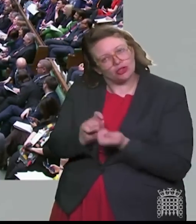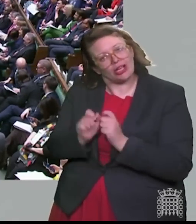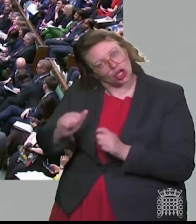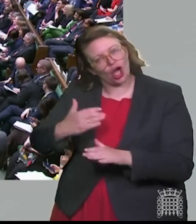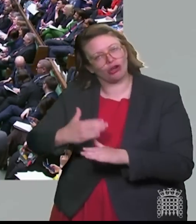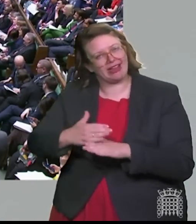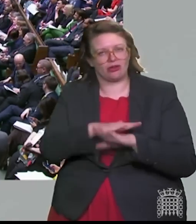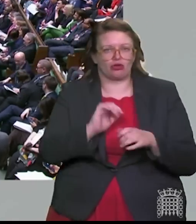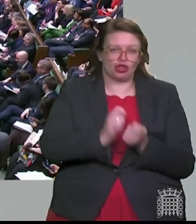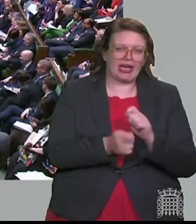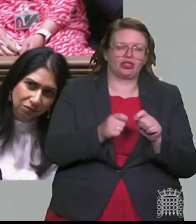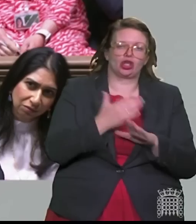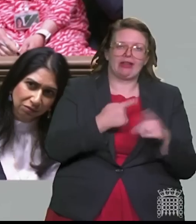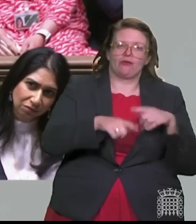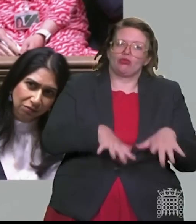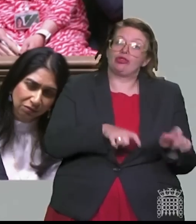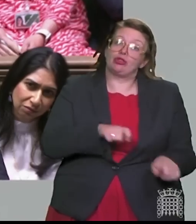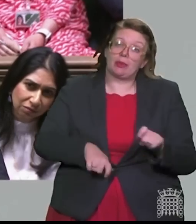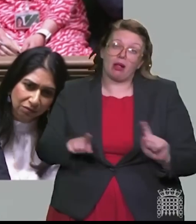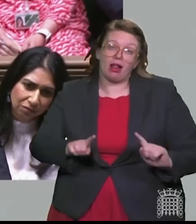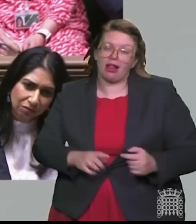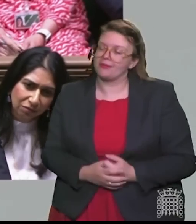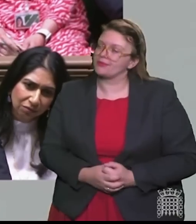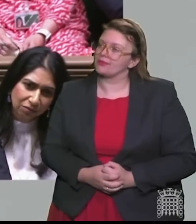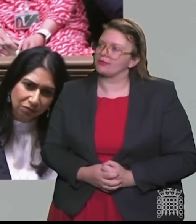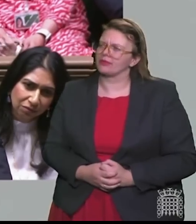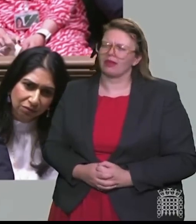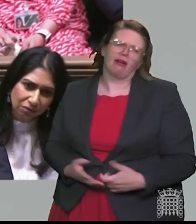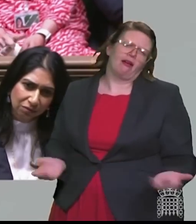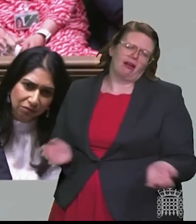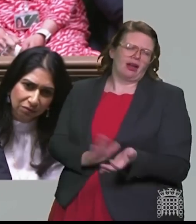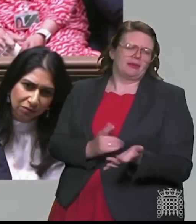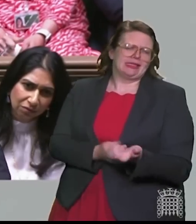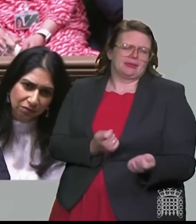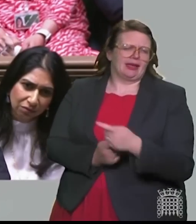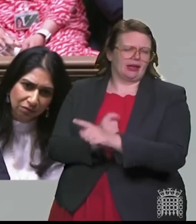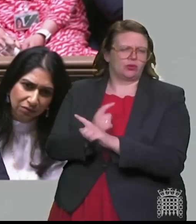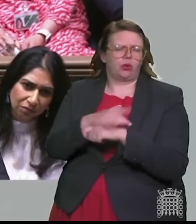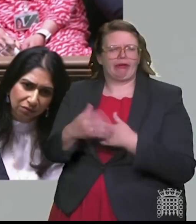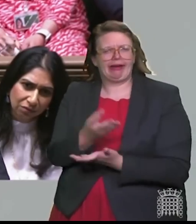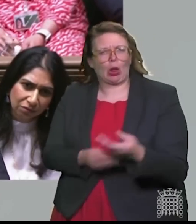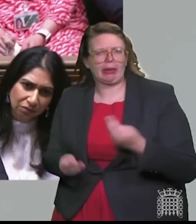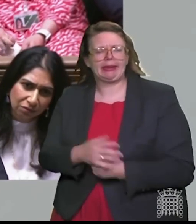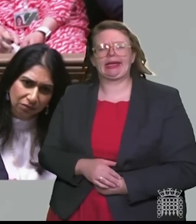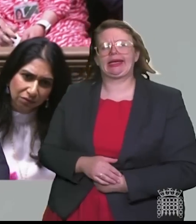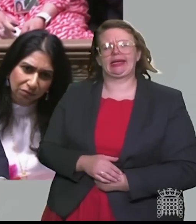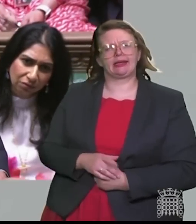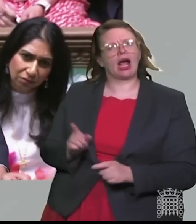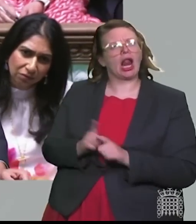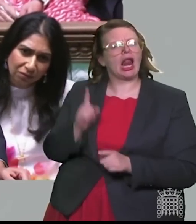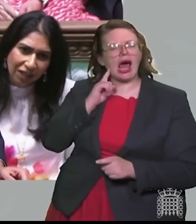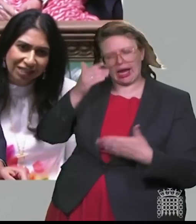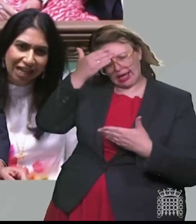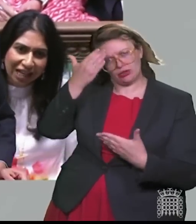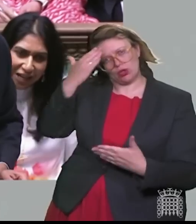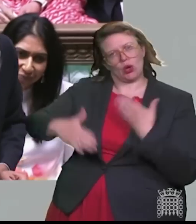Mr. Speaker, he talks about public service, he talks about the economy. Again, I think he's just failed to notice what's going on. The IMF,